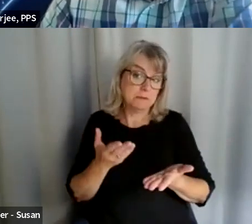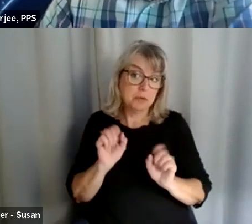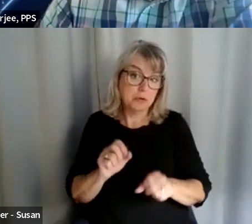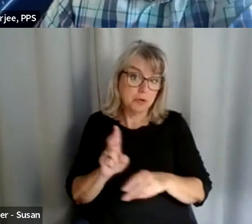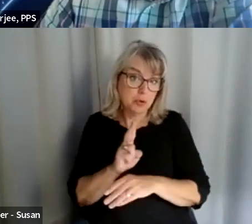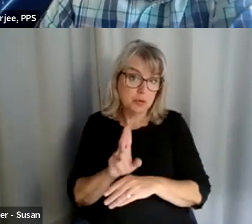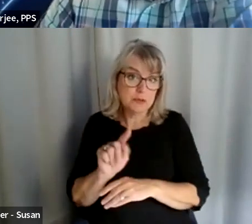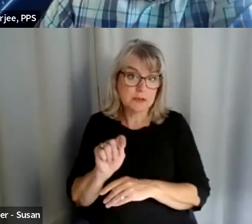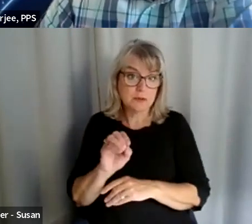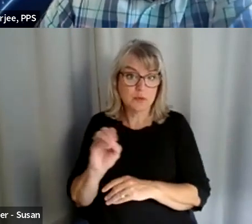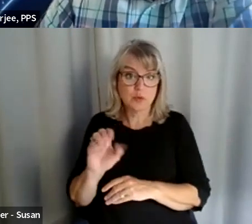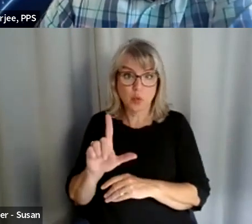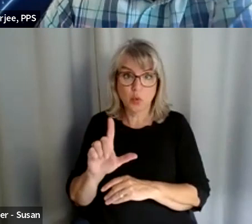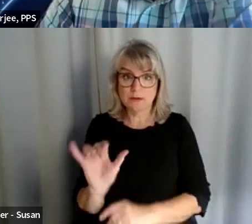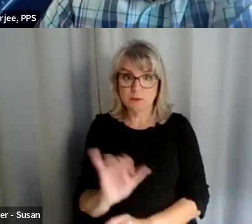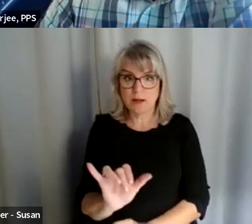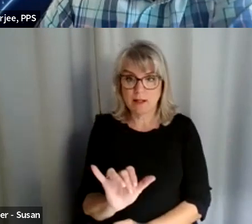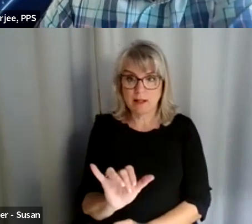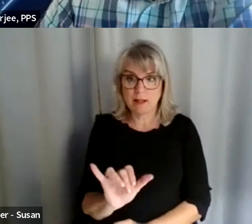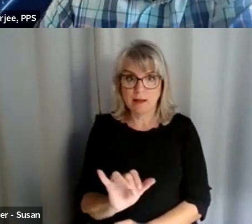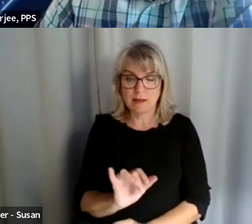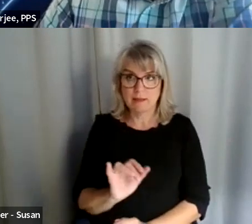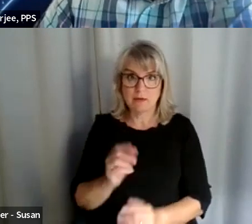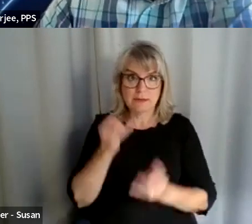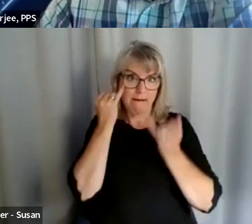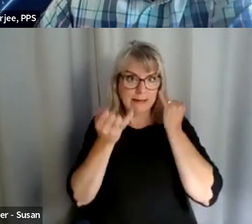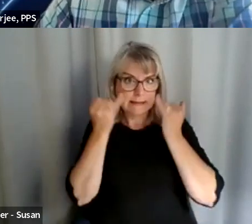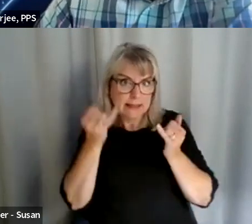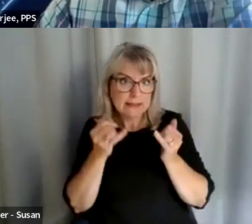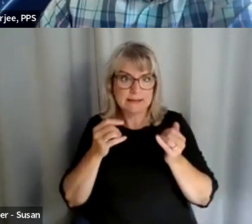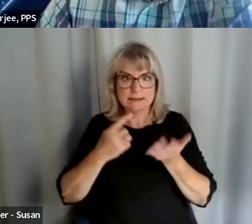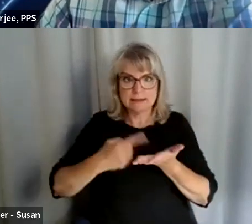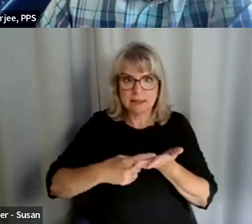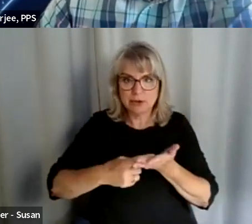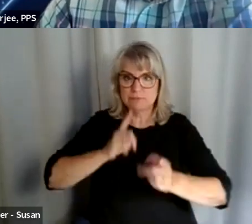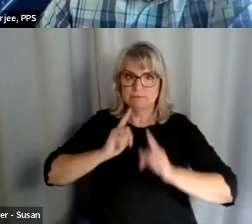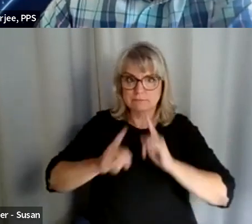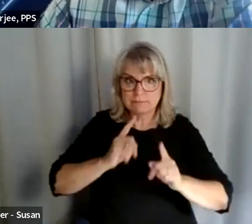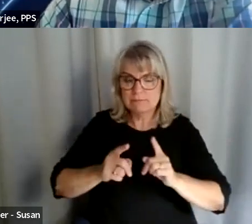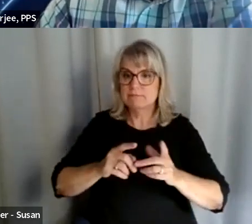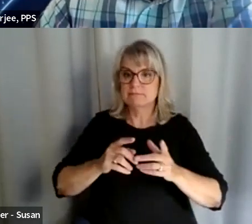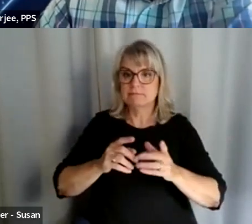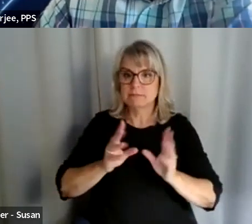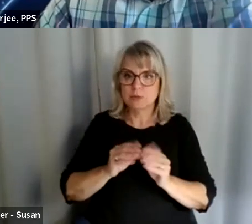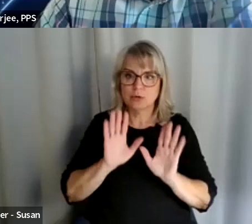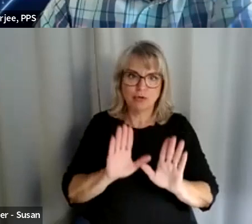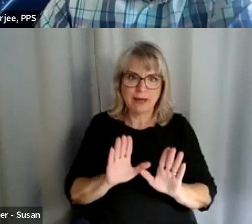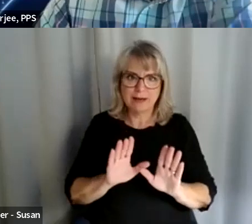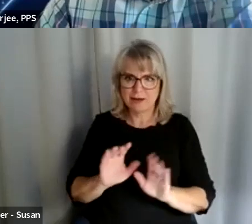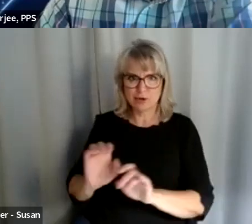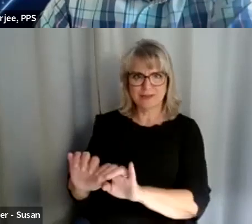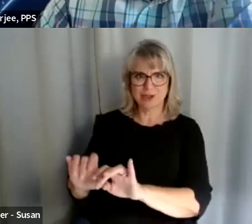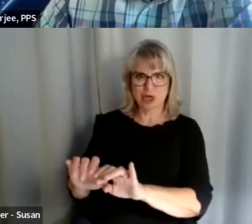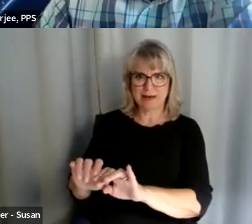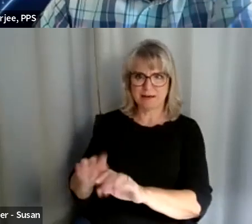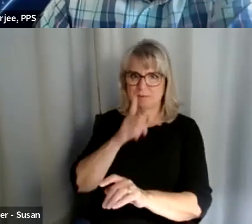as a tool as well. The brainstorming session was excellent. And I haven't figured out a way to put that in the chat yet because I don't